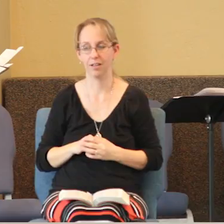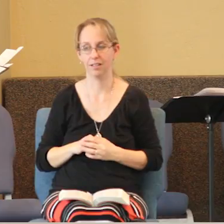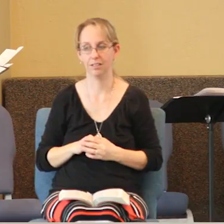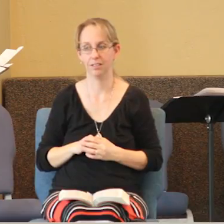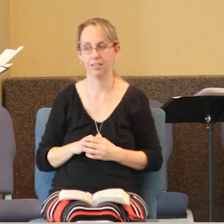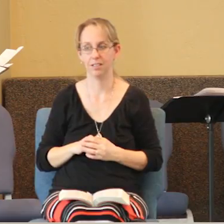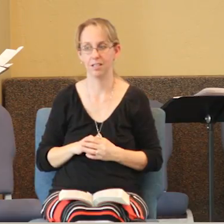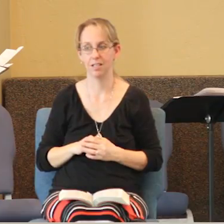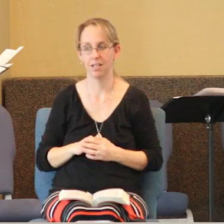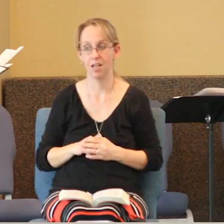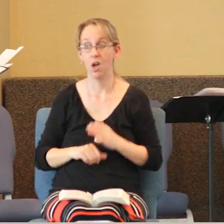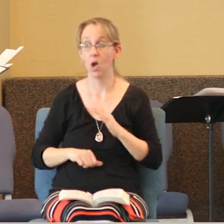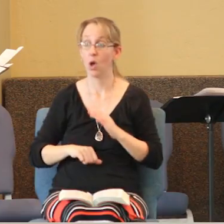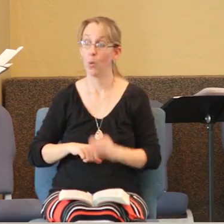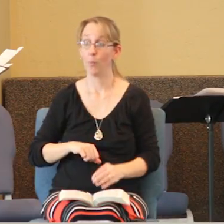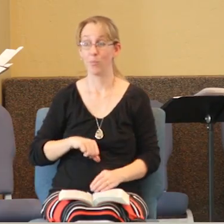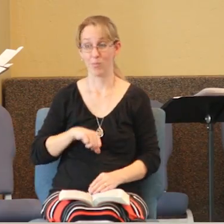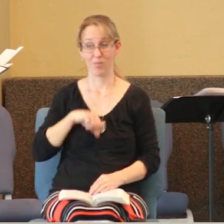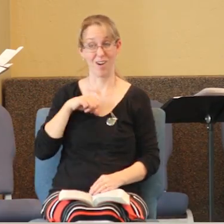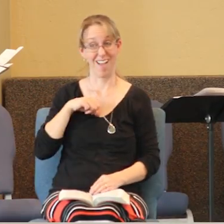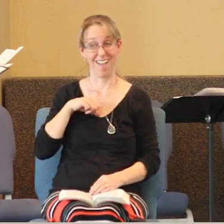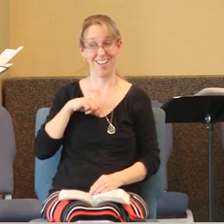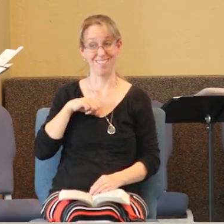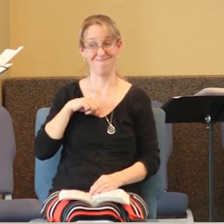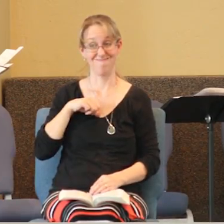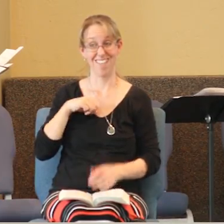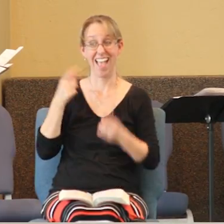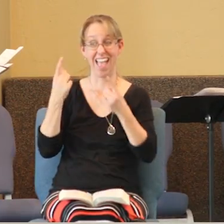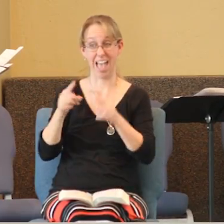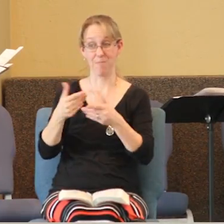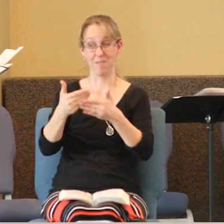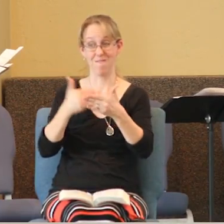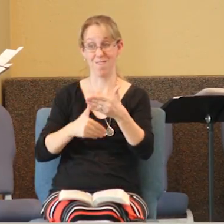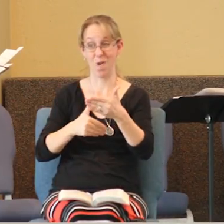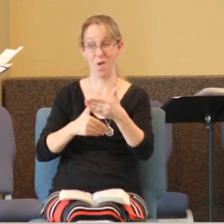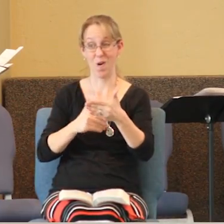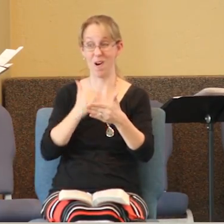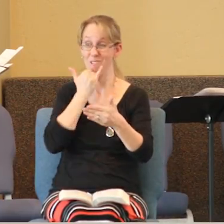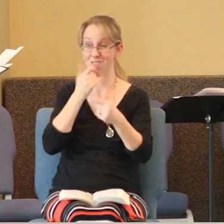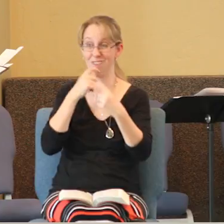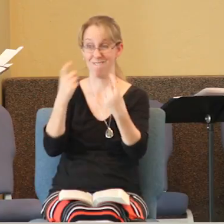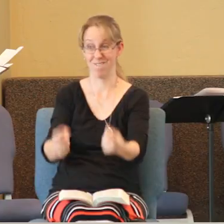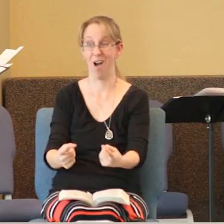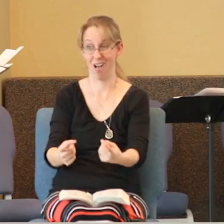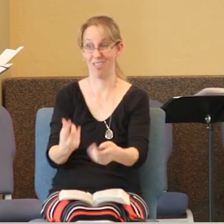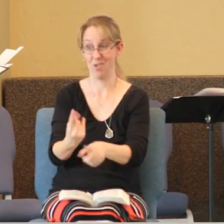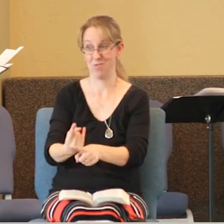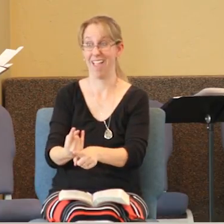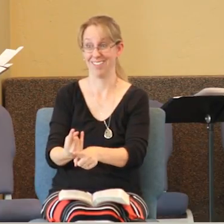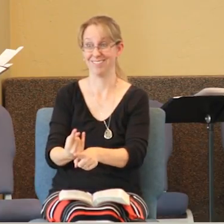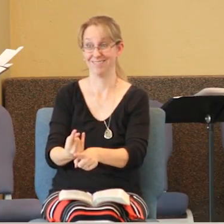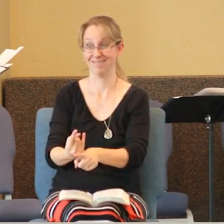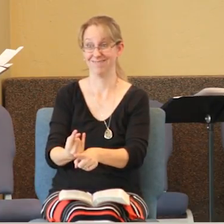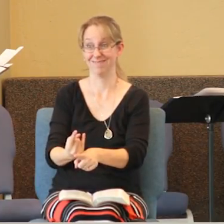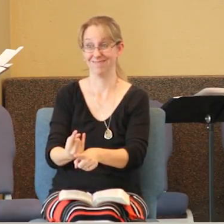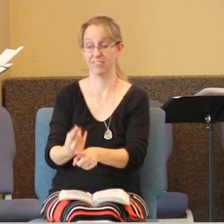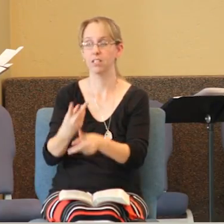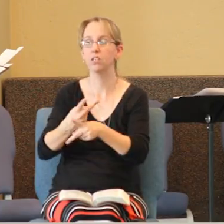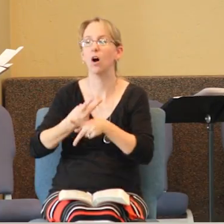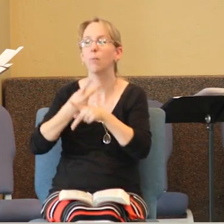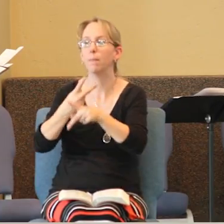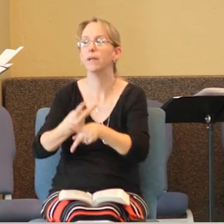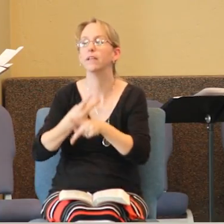Pride goes before the fall, right? So we have to be careful that we